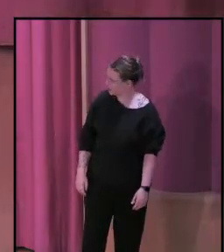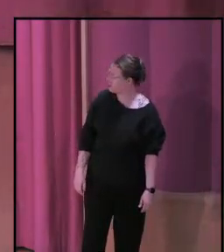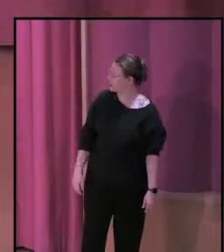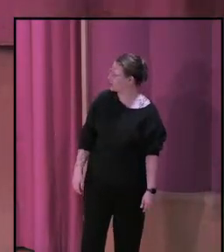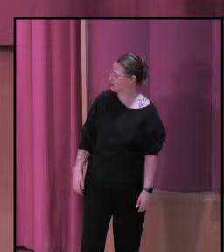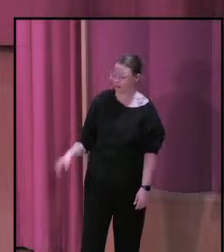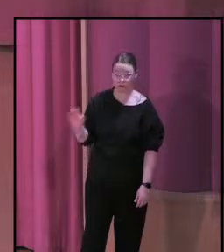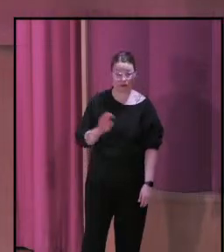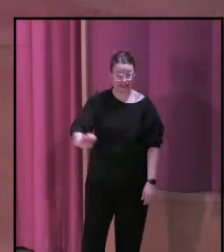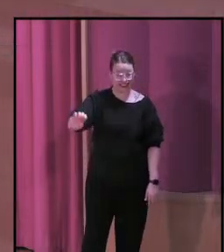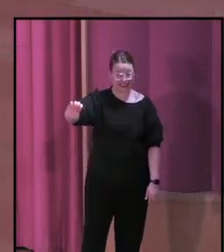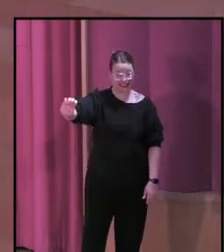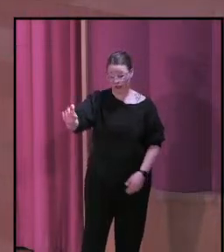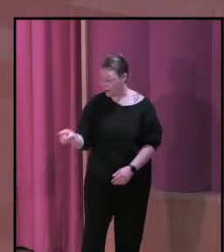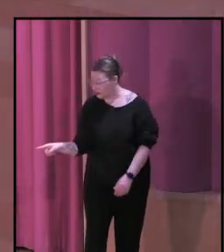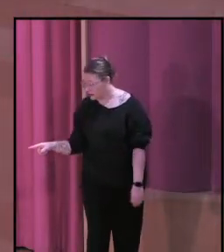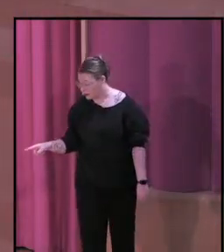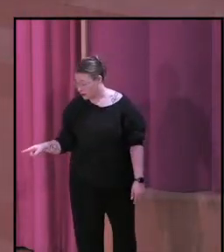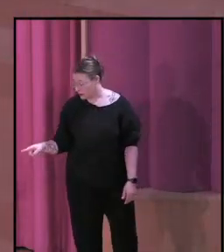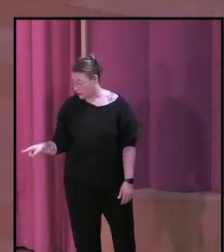In case you missed that the first time,